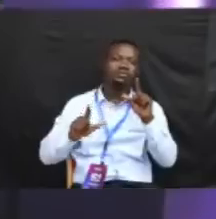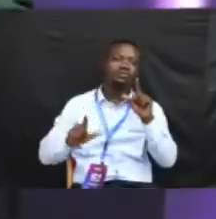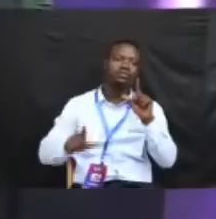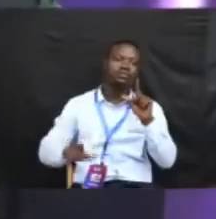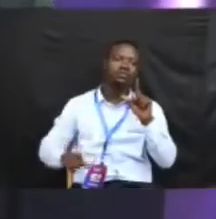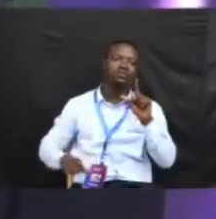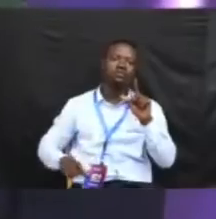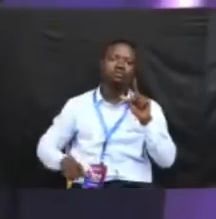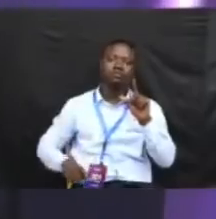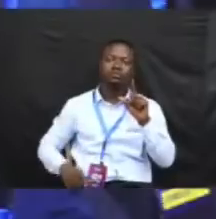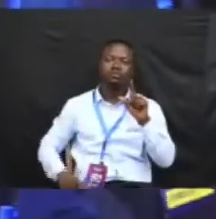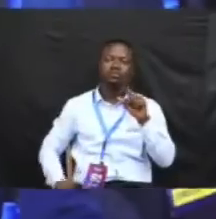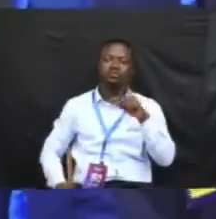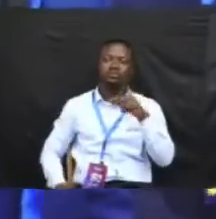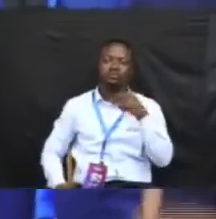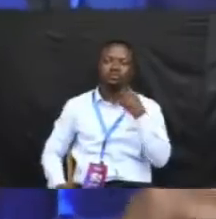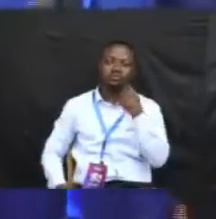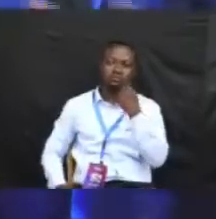Hallelujah.